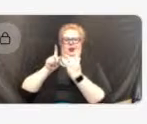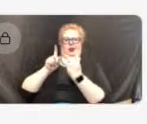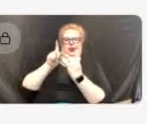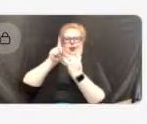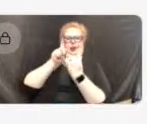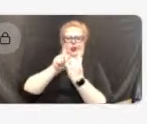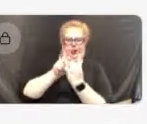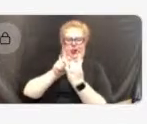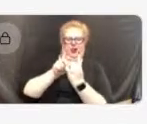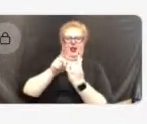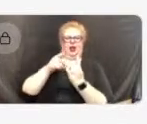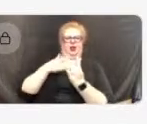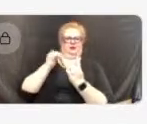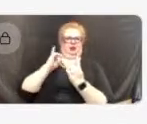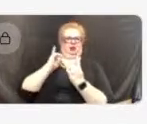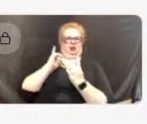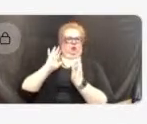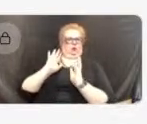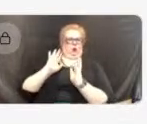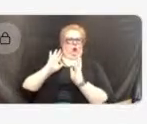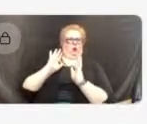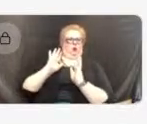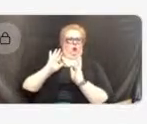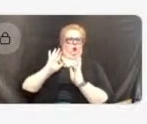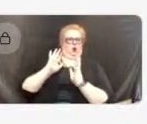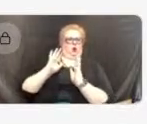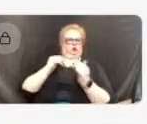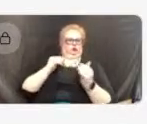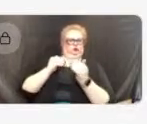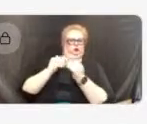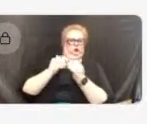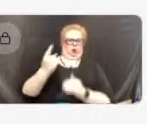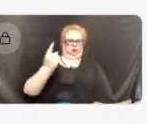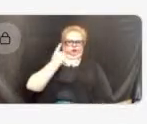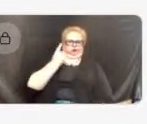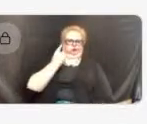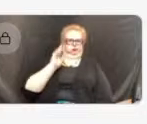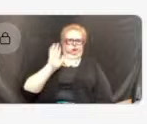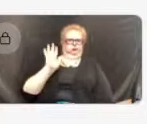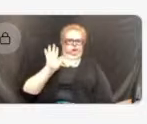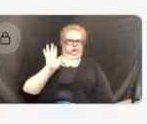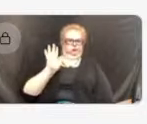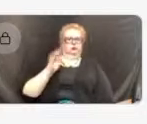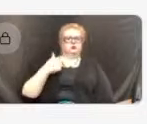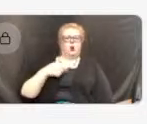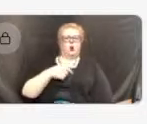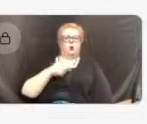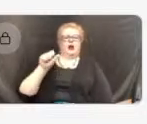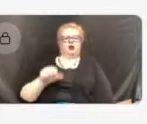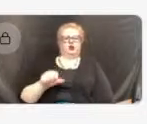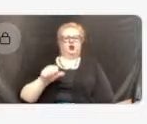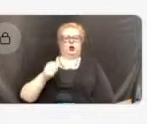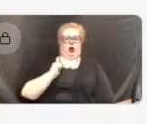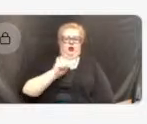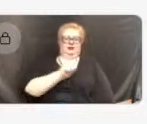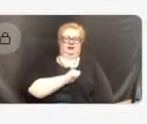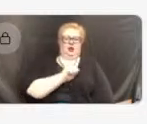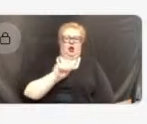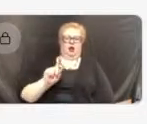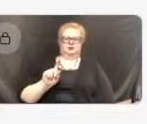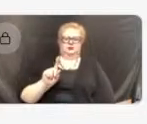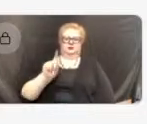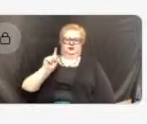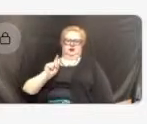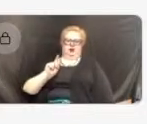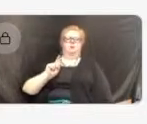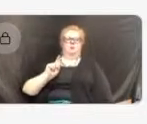your private space, so to speak. Well, the one thing we can do in a case like that is we can step back and